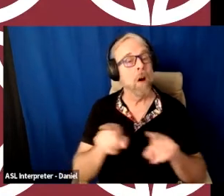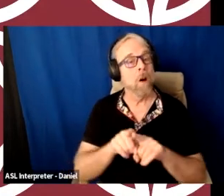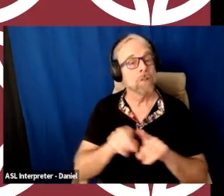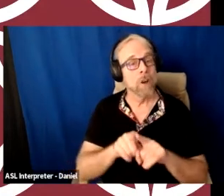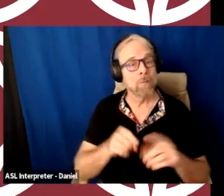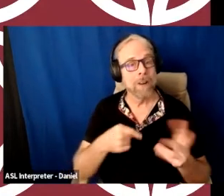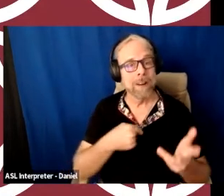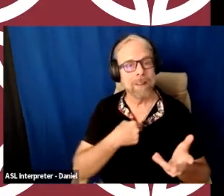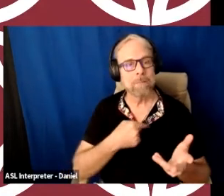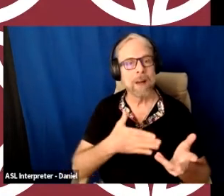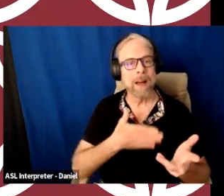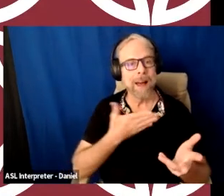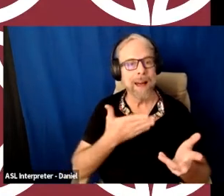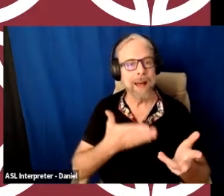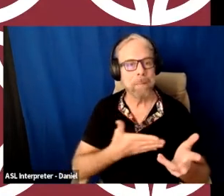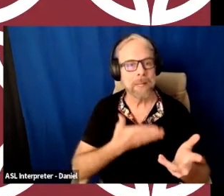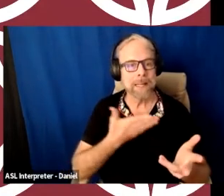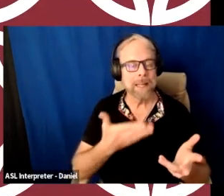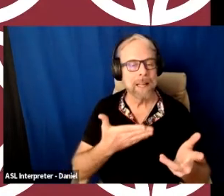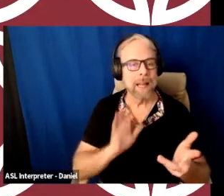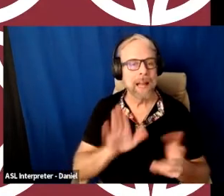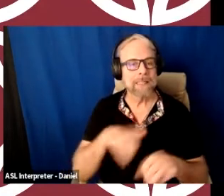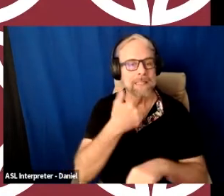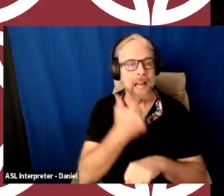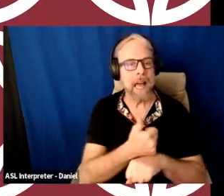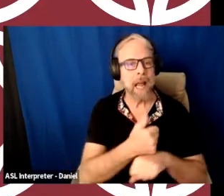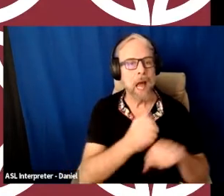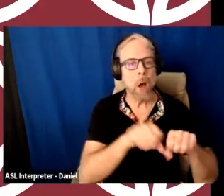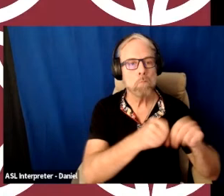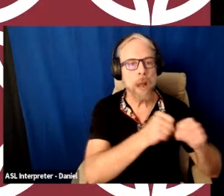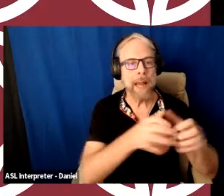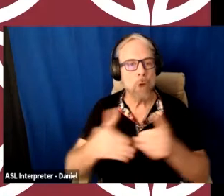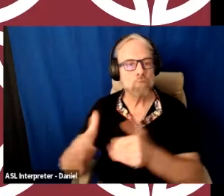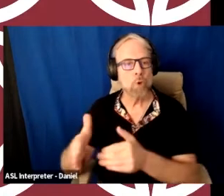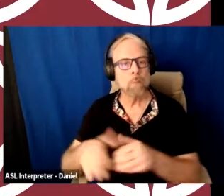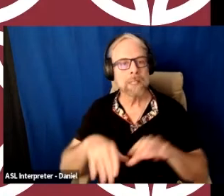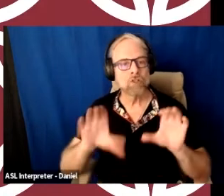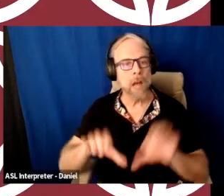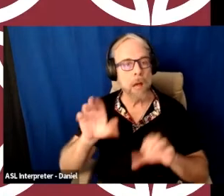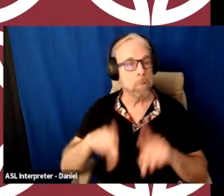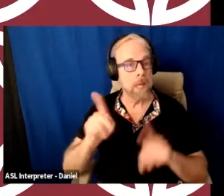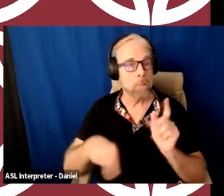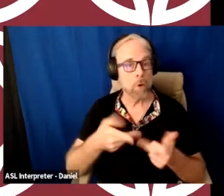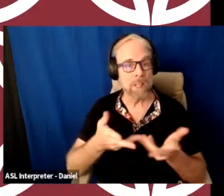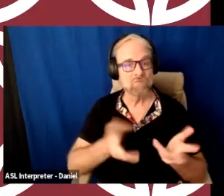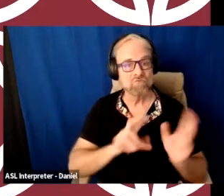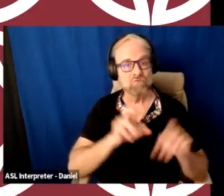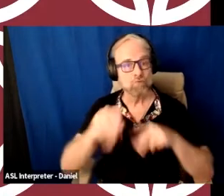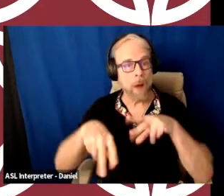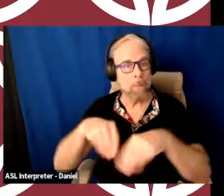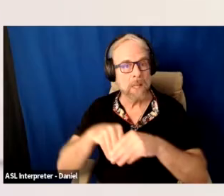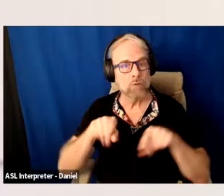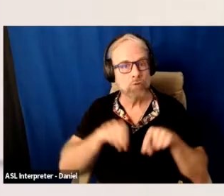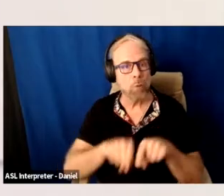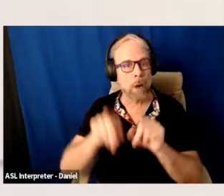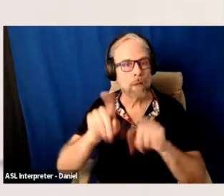happy to set up a breakout room, Jen, and people could drop by during their breaks and I could answer